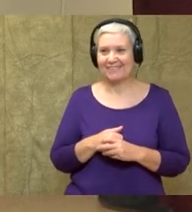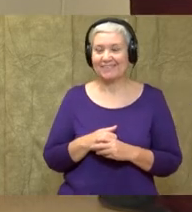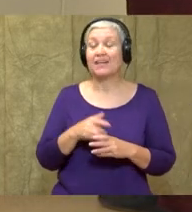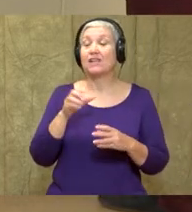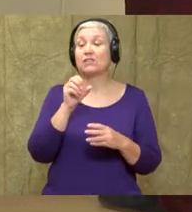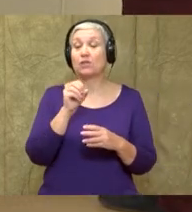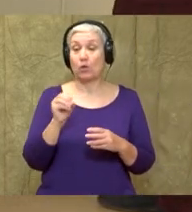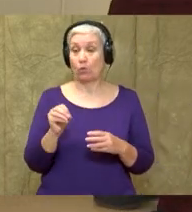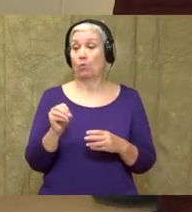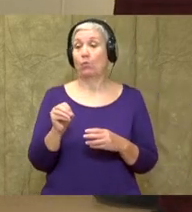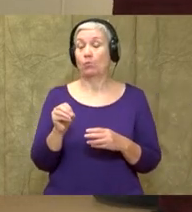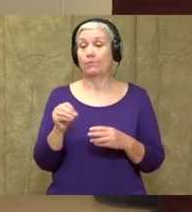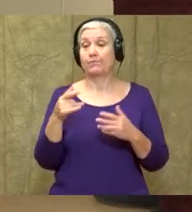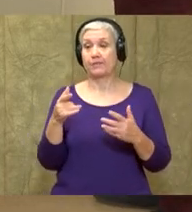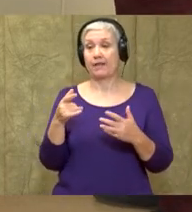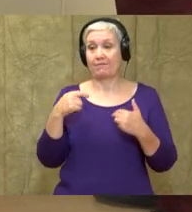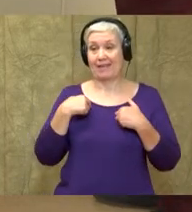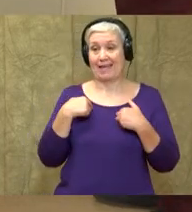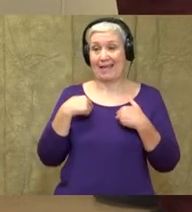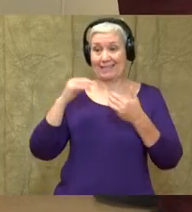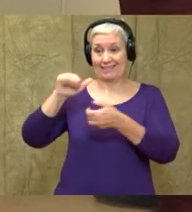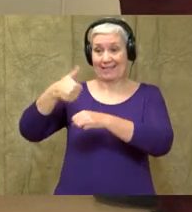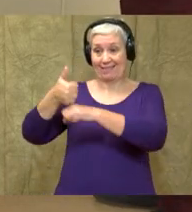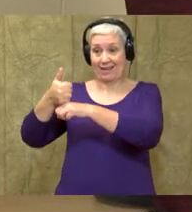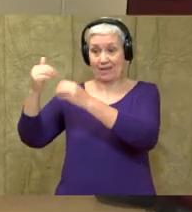So, if I have this set equal to 10,